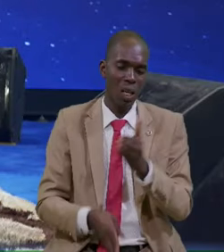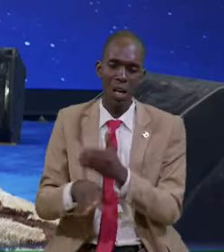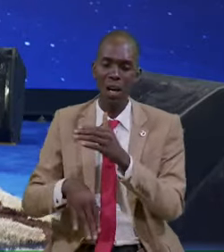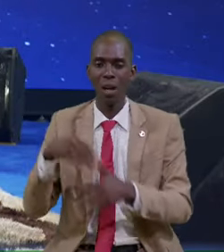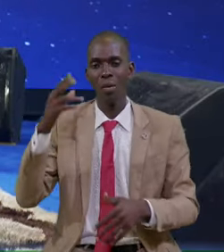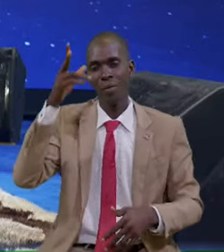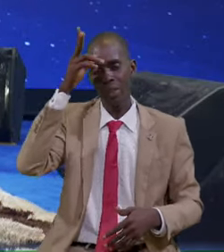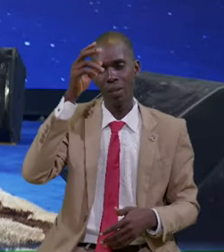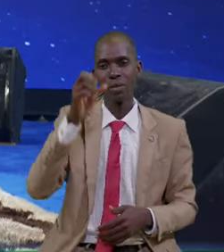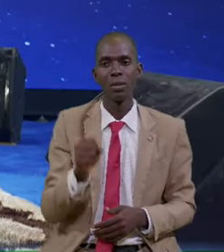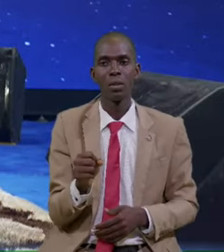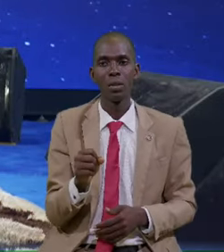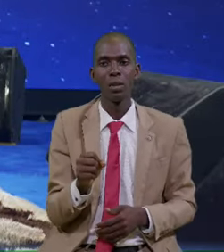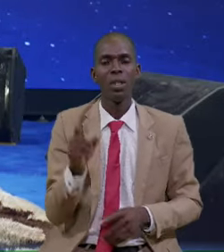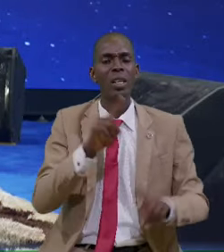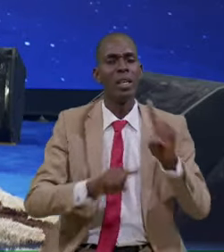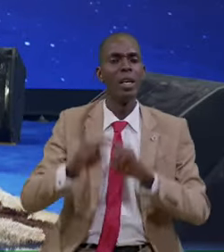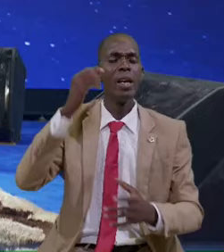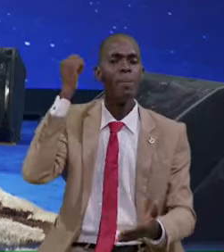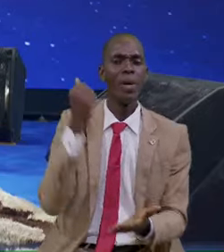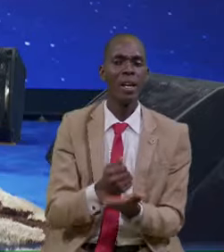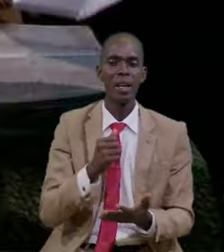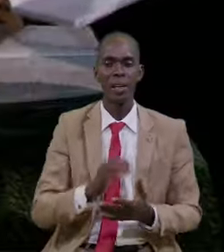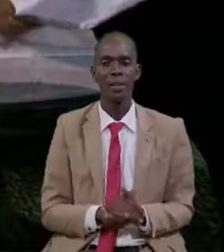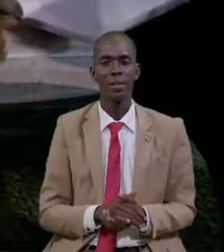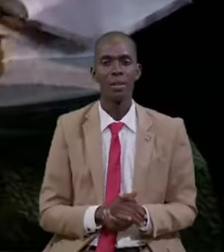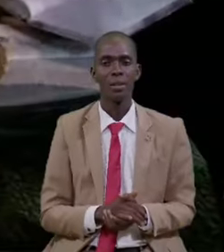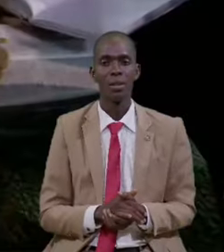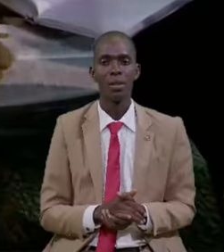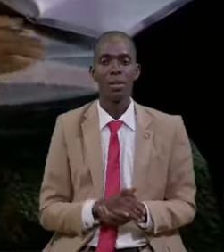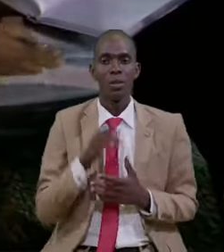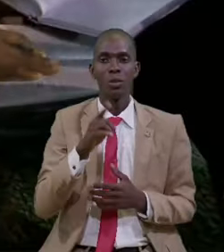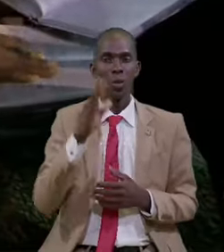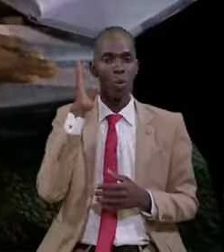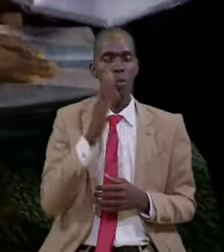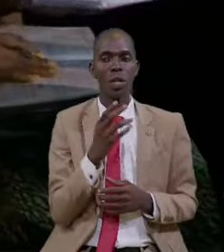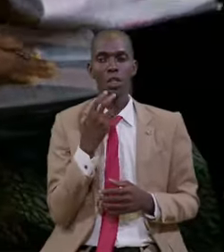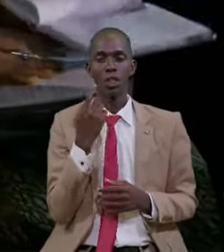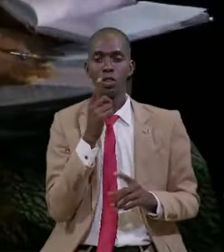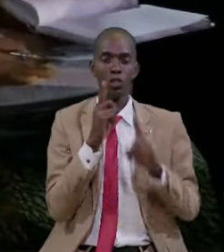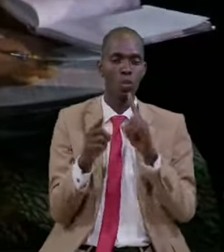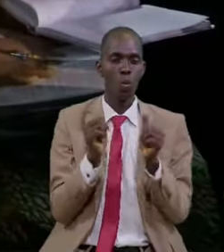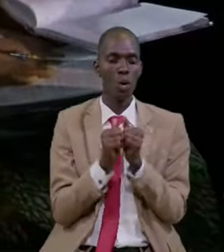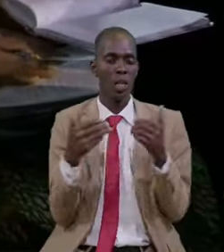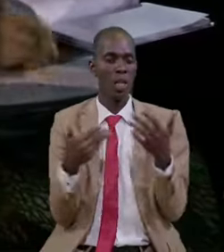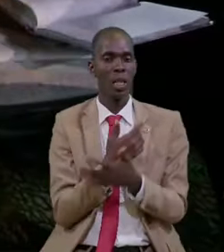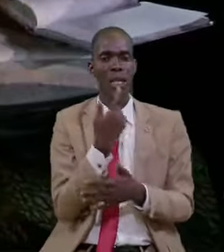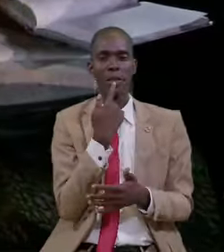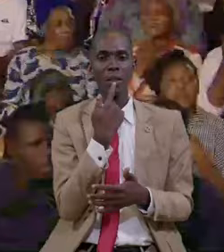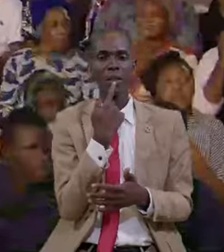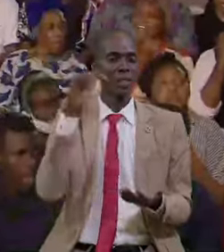Say good amen there. They shall speak with new tongues. Say another amen.